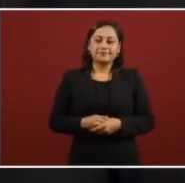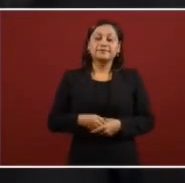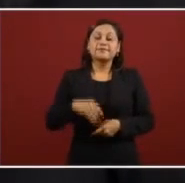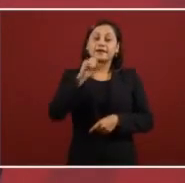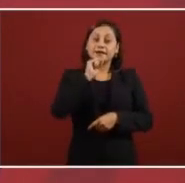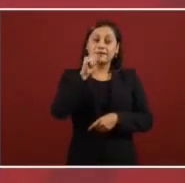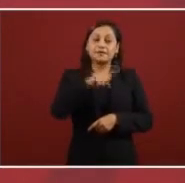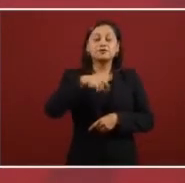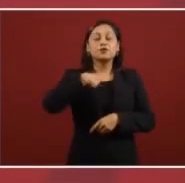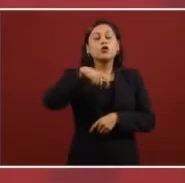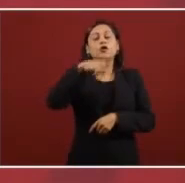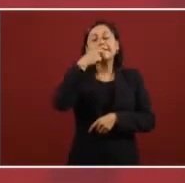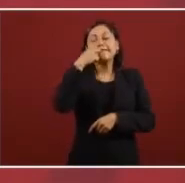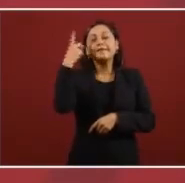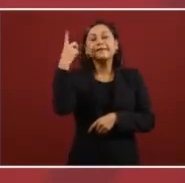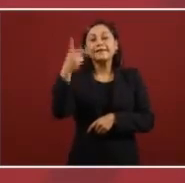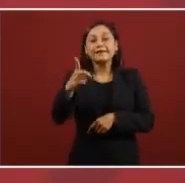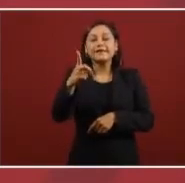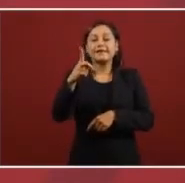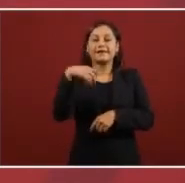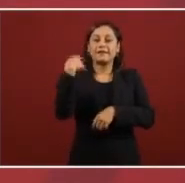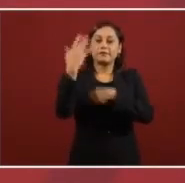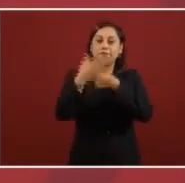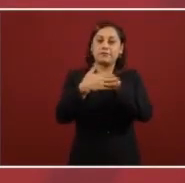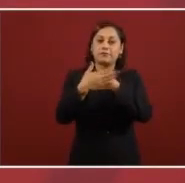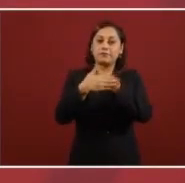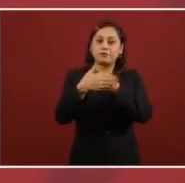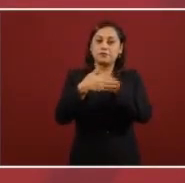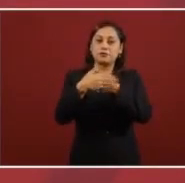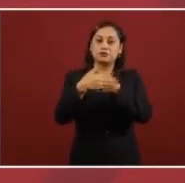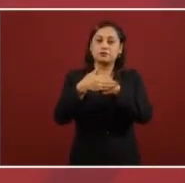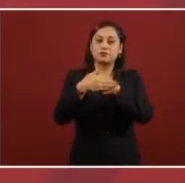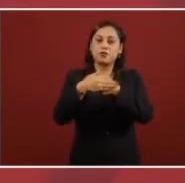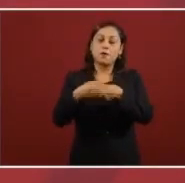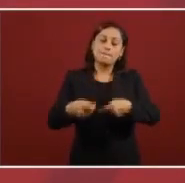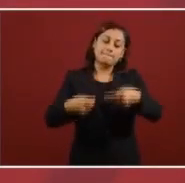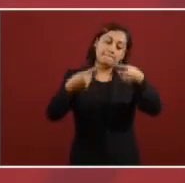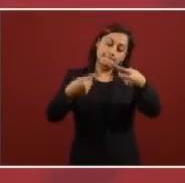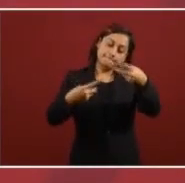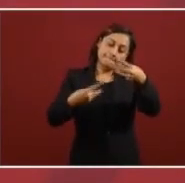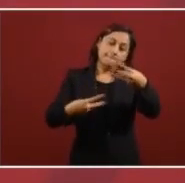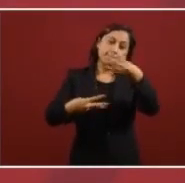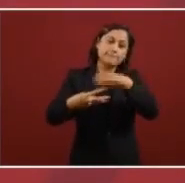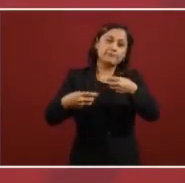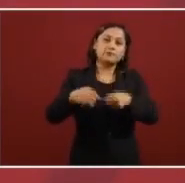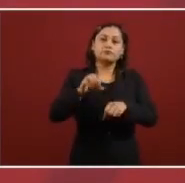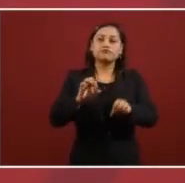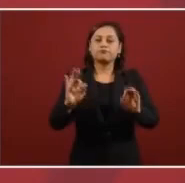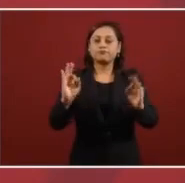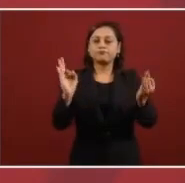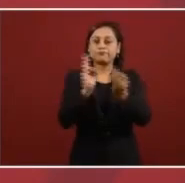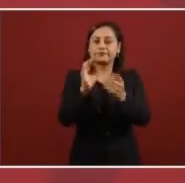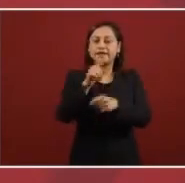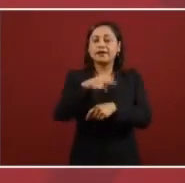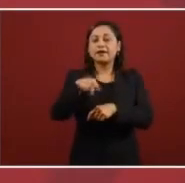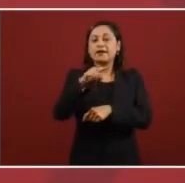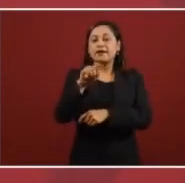documentation. And I predicted that at the end it would be the Astros.